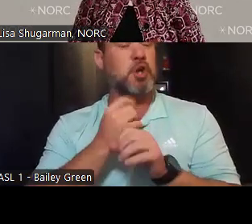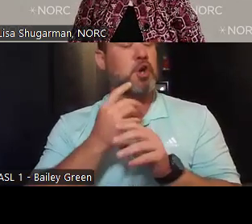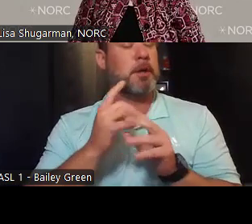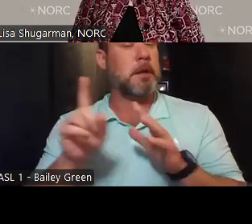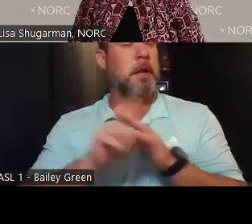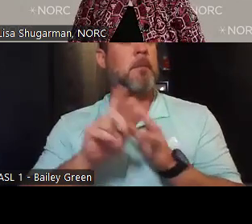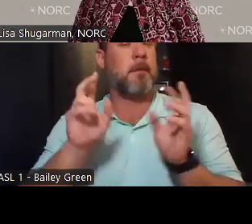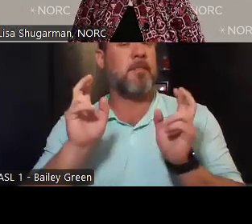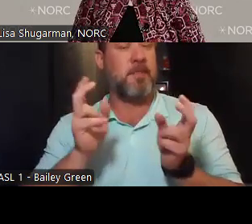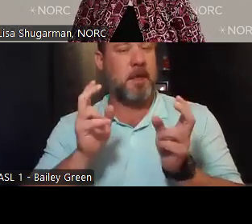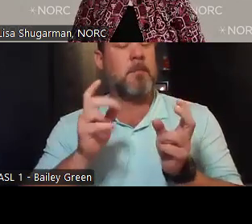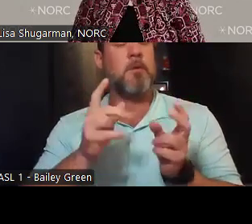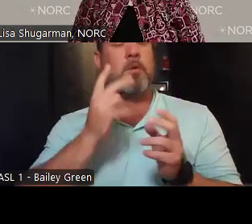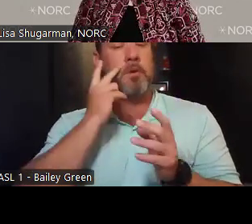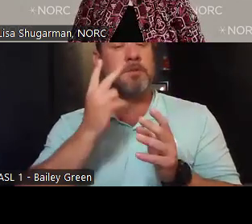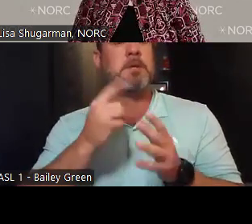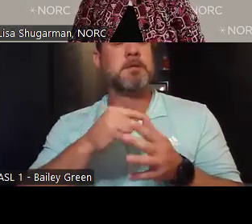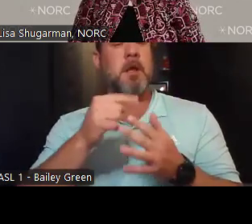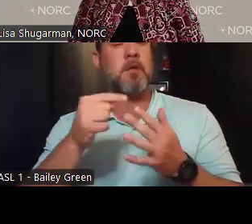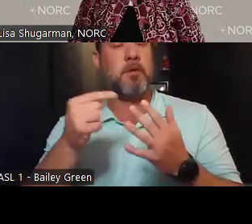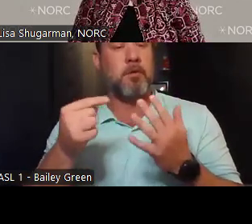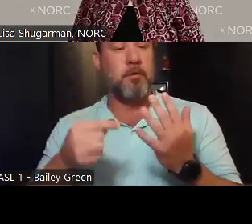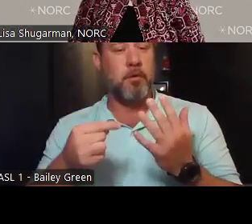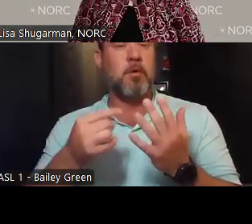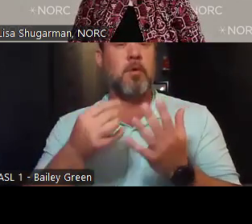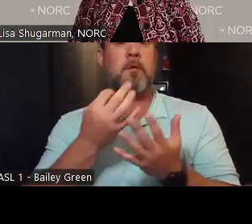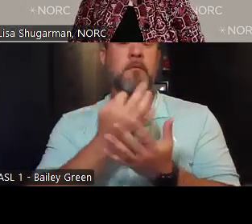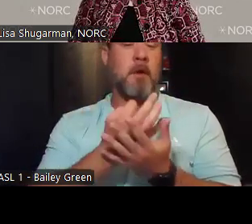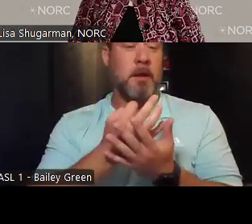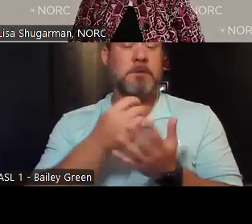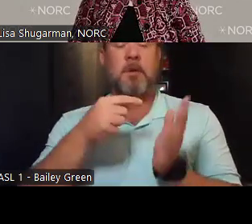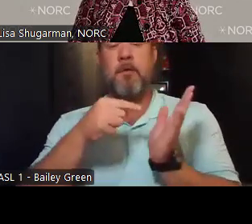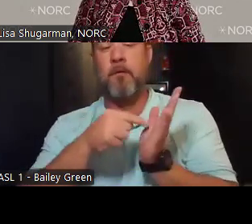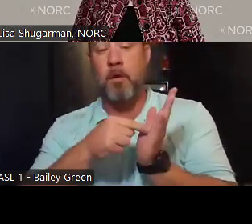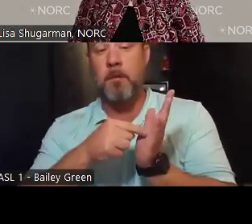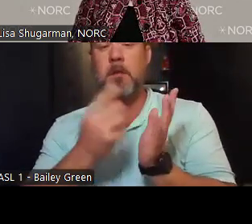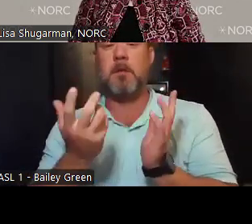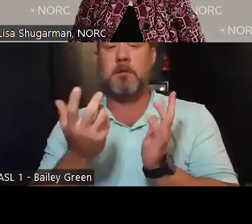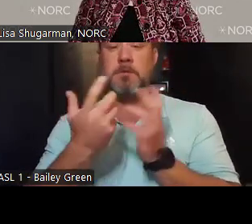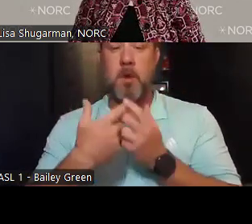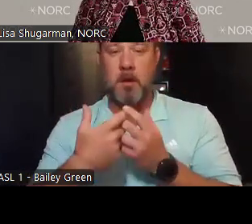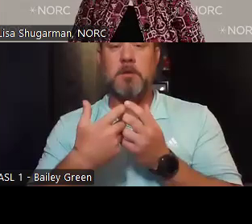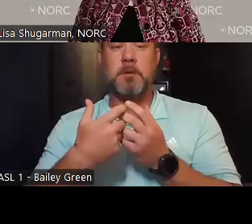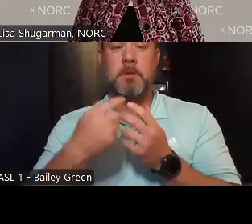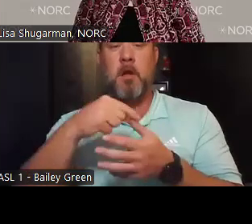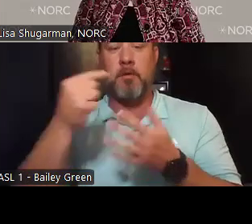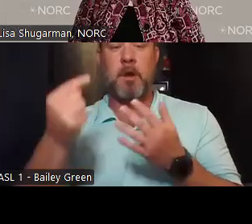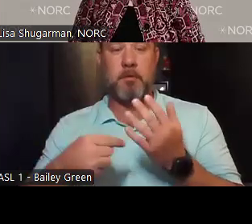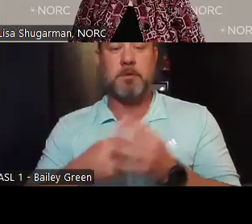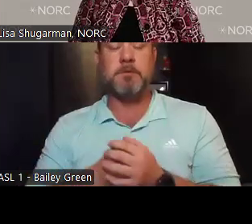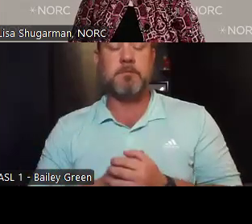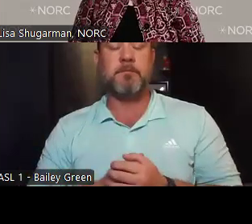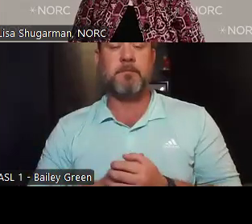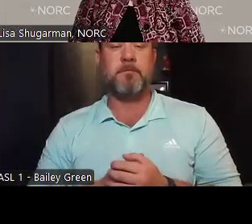theme in our sessions, you'll see as I go through the rest that financing and affordability is really intertwined in a lot of these other areas as well.